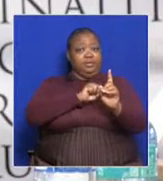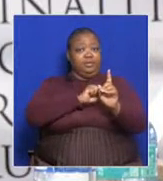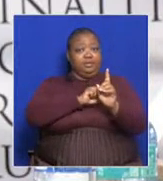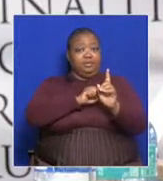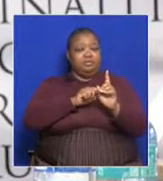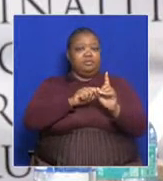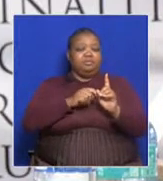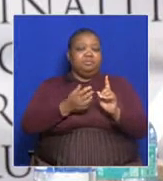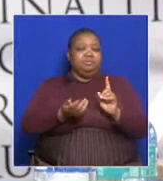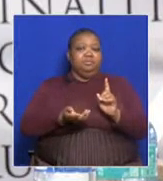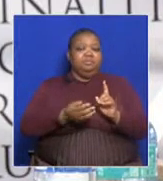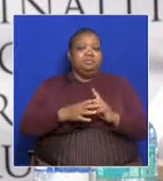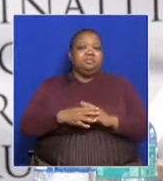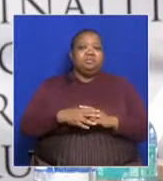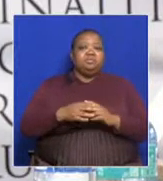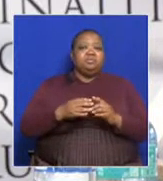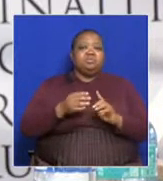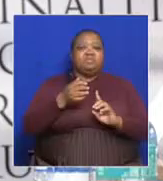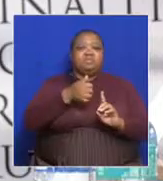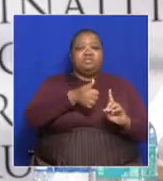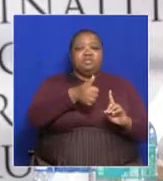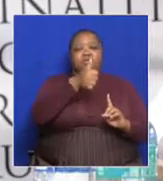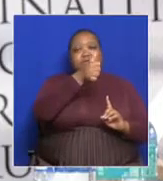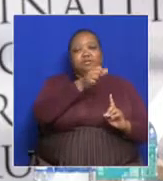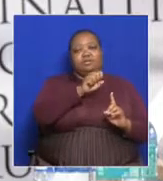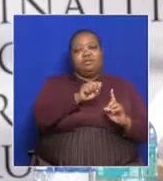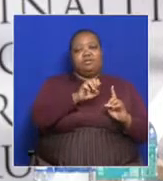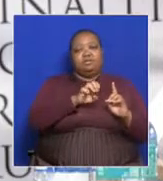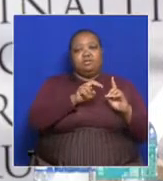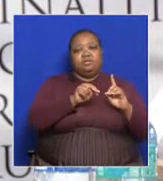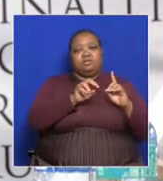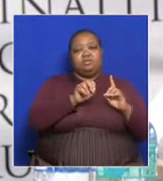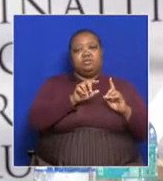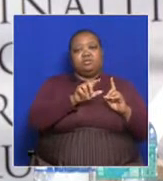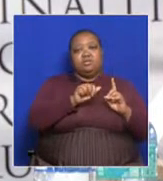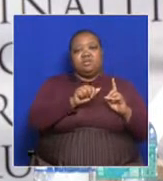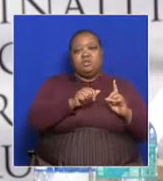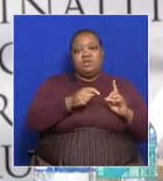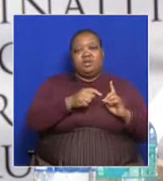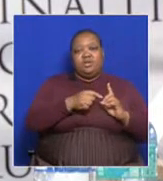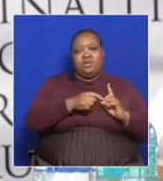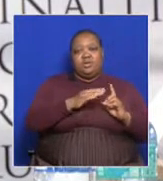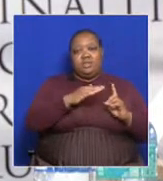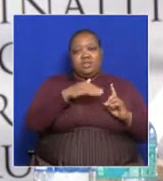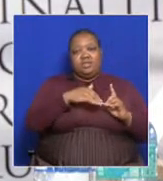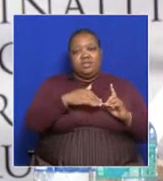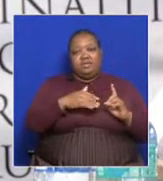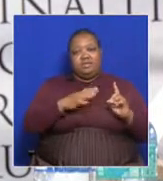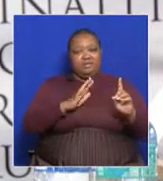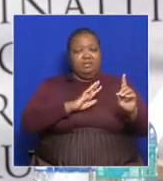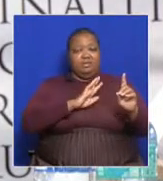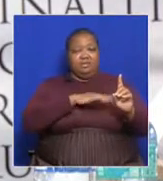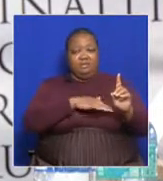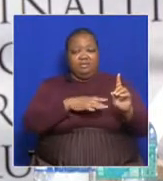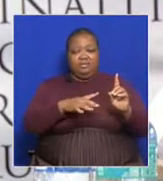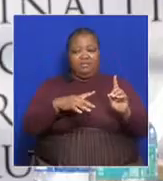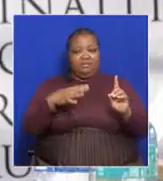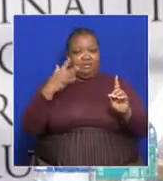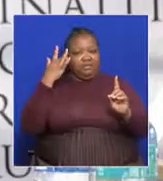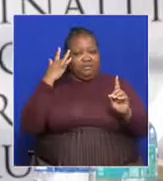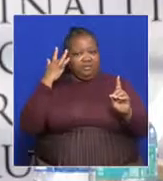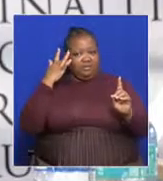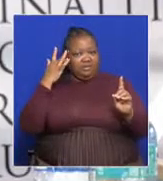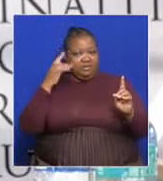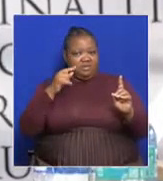General Sinona will sidestep you and begin to transfer members even under your command